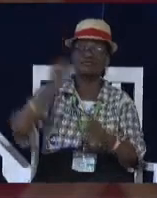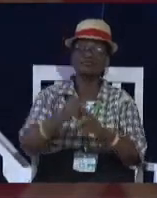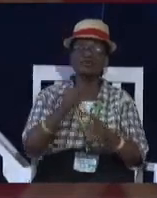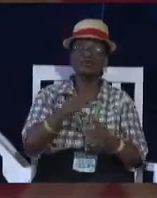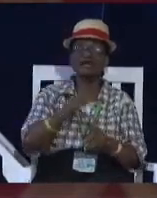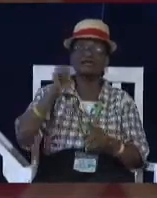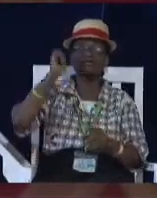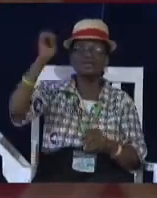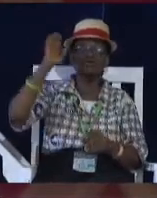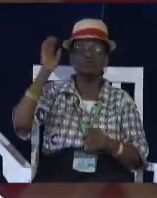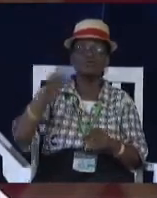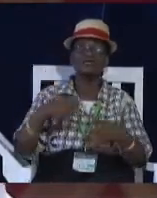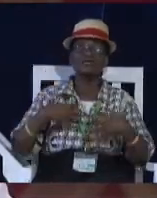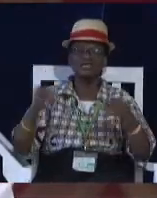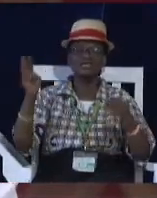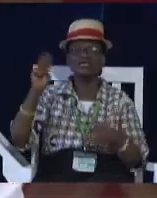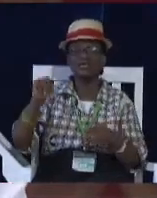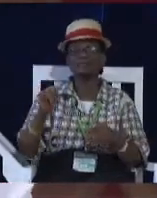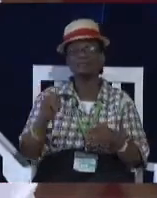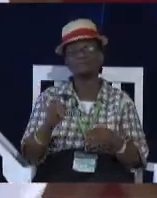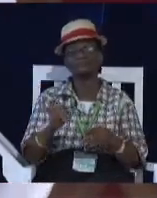them.